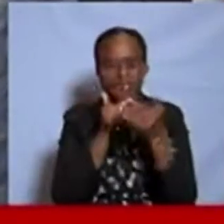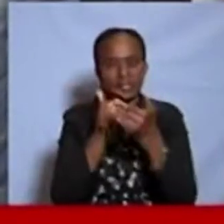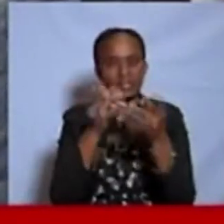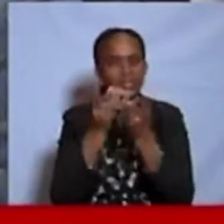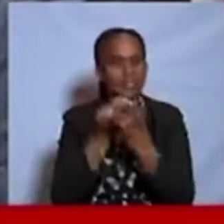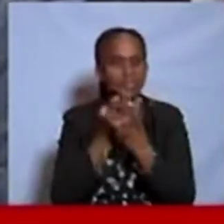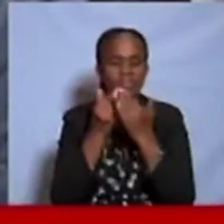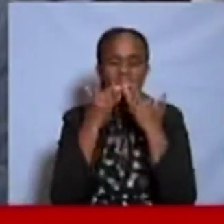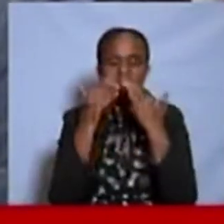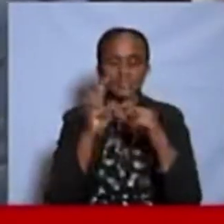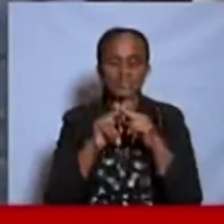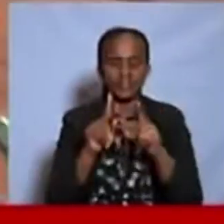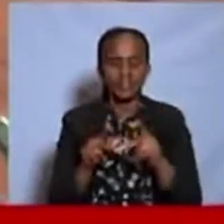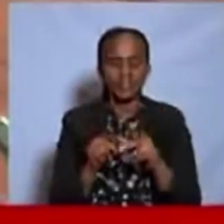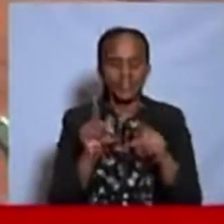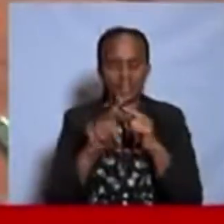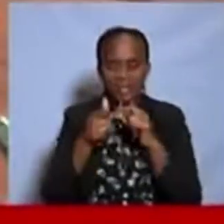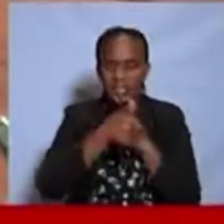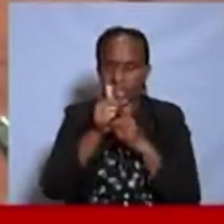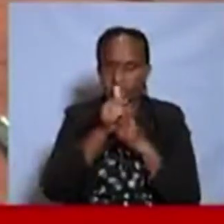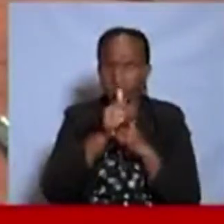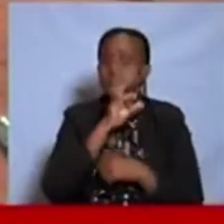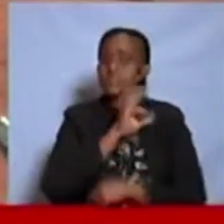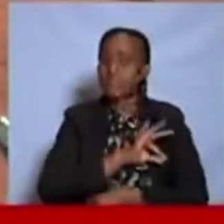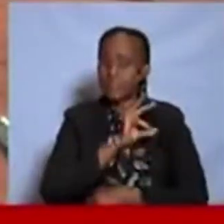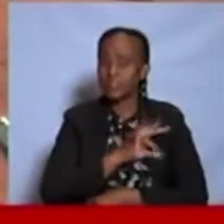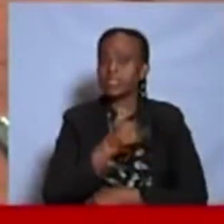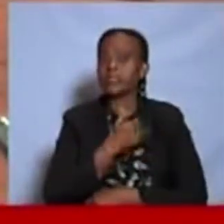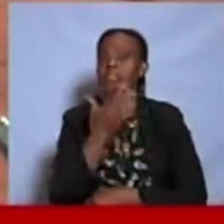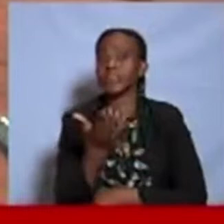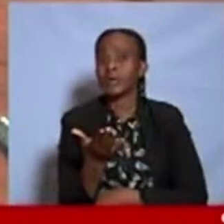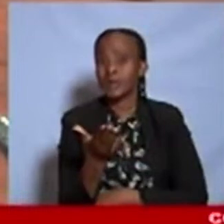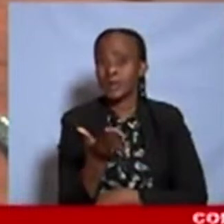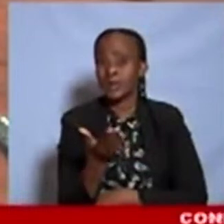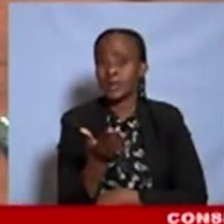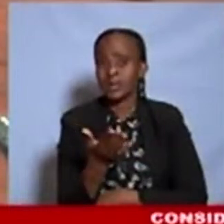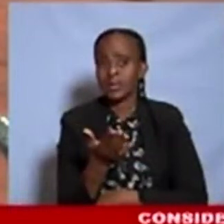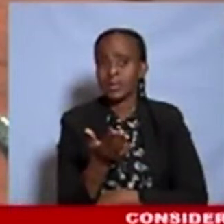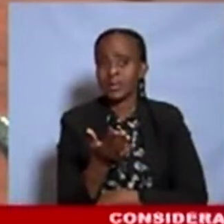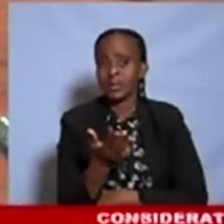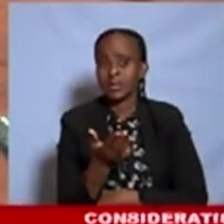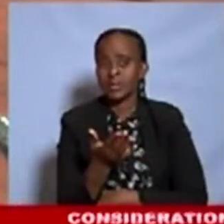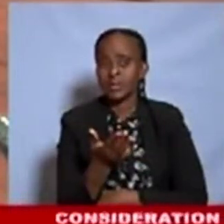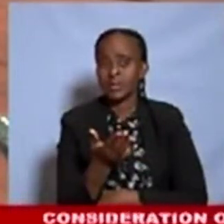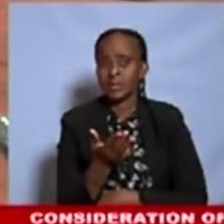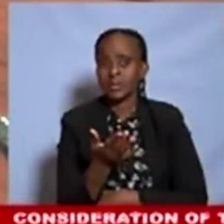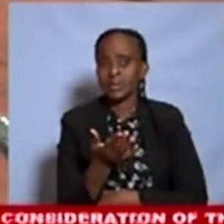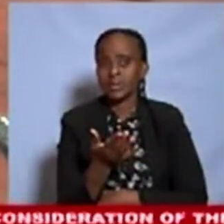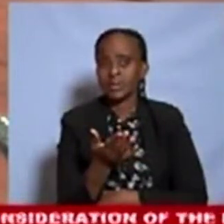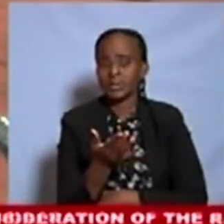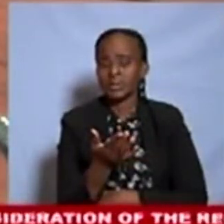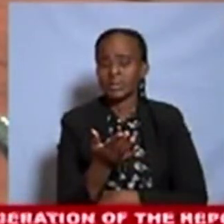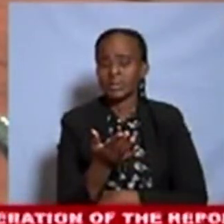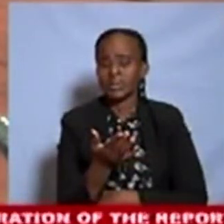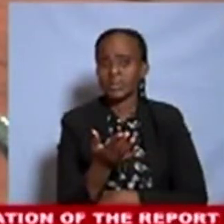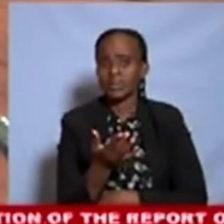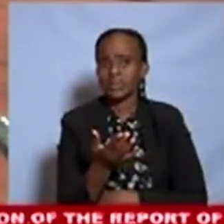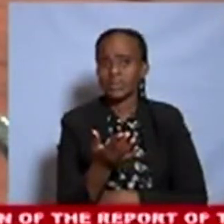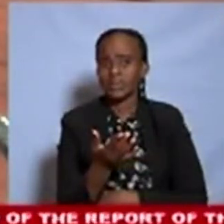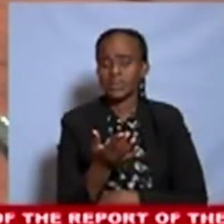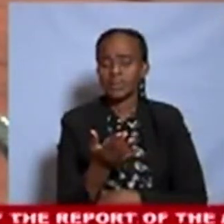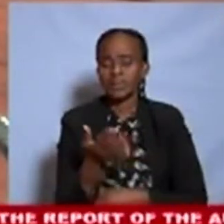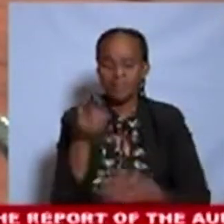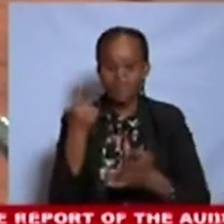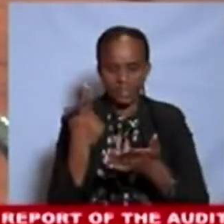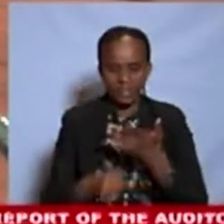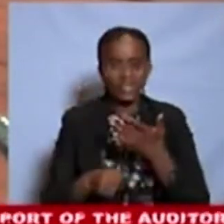Thank you, Chair. But he's accumulating a salary. And what